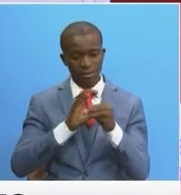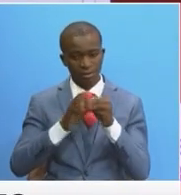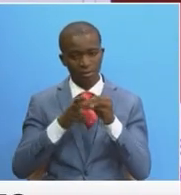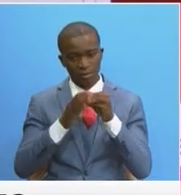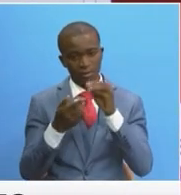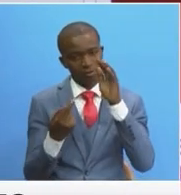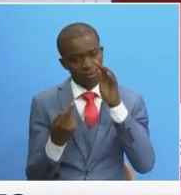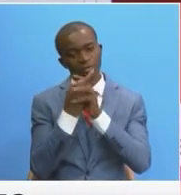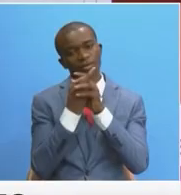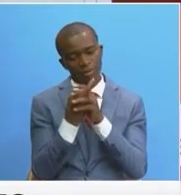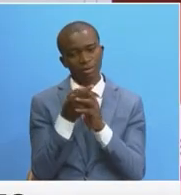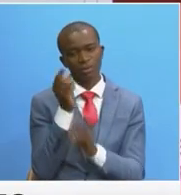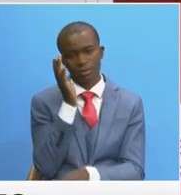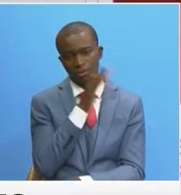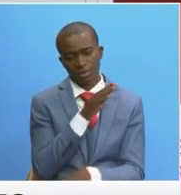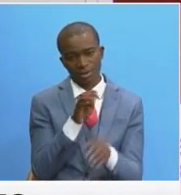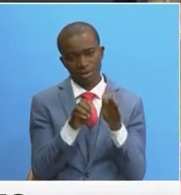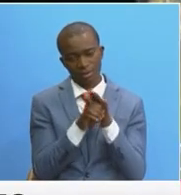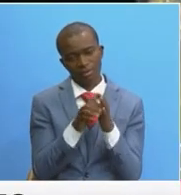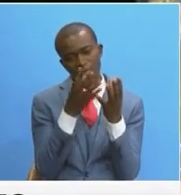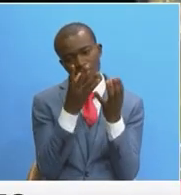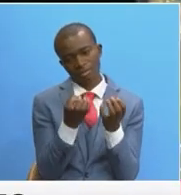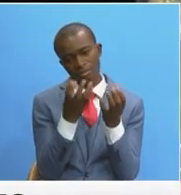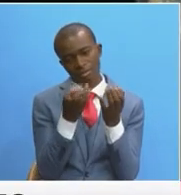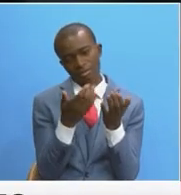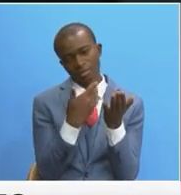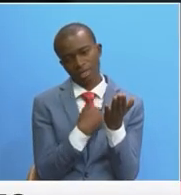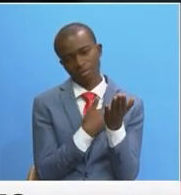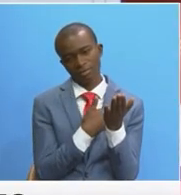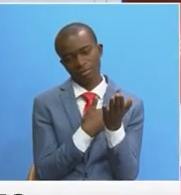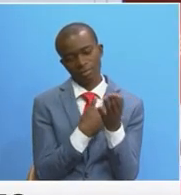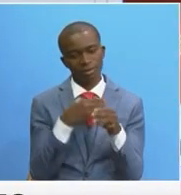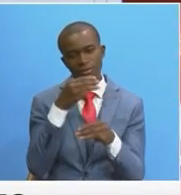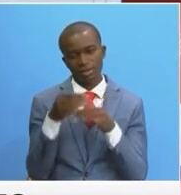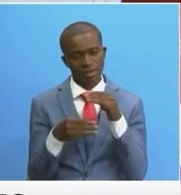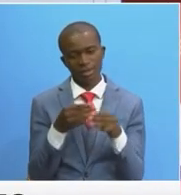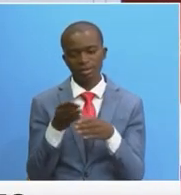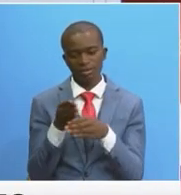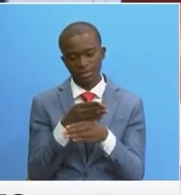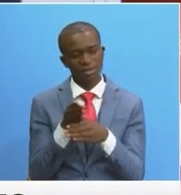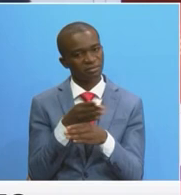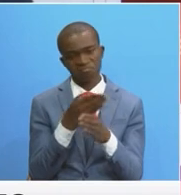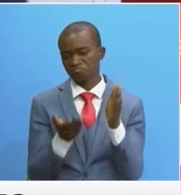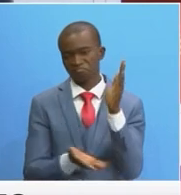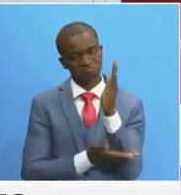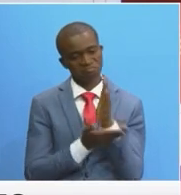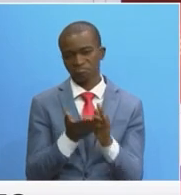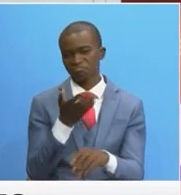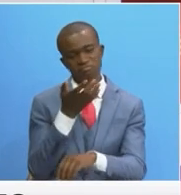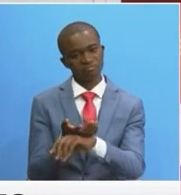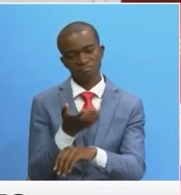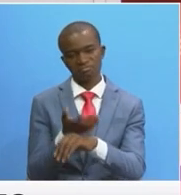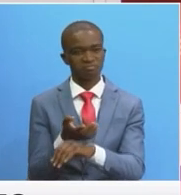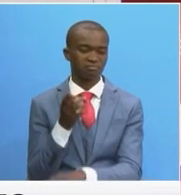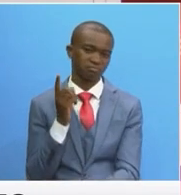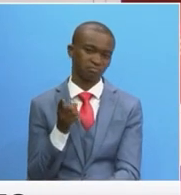This has made it very difficult, guest of honor, for businesses to thrive. And the reality is